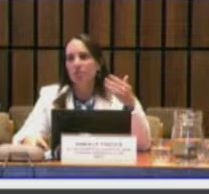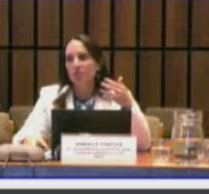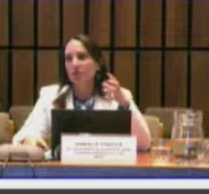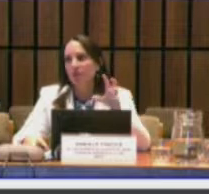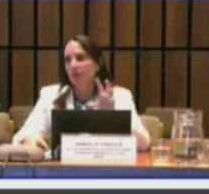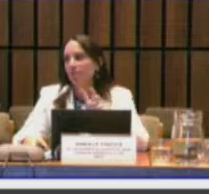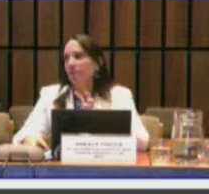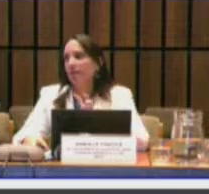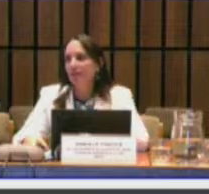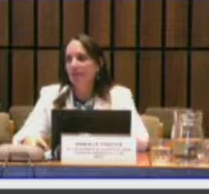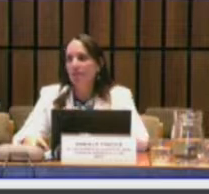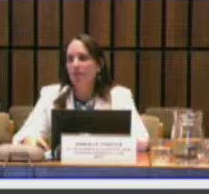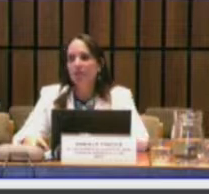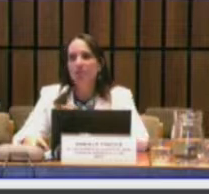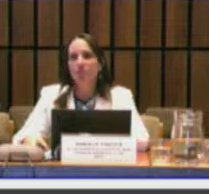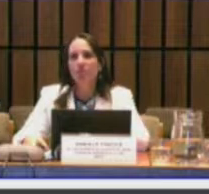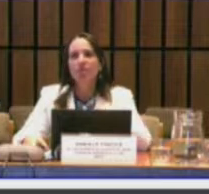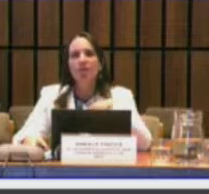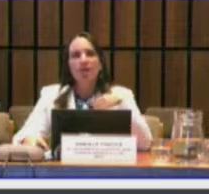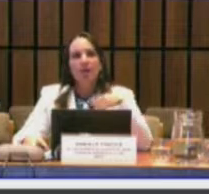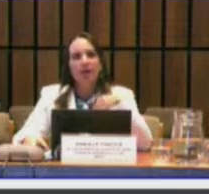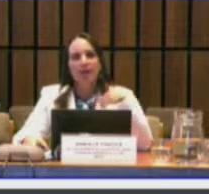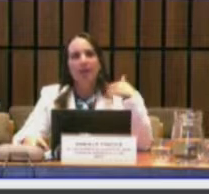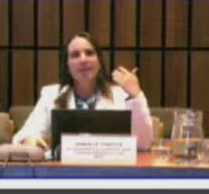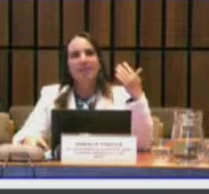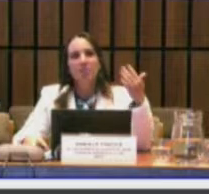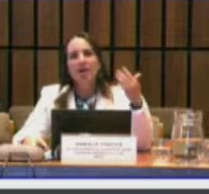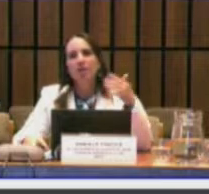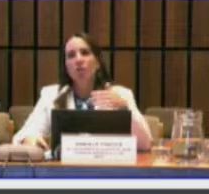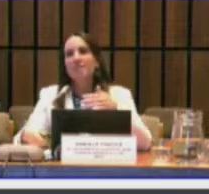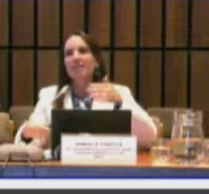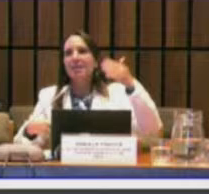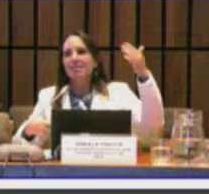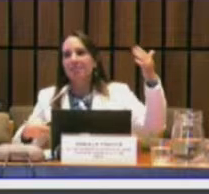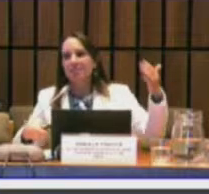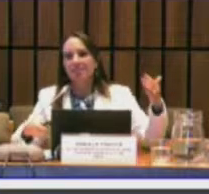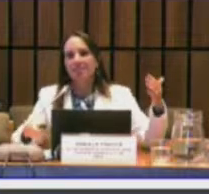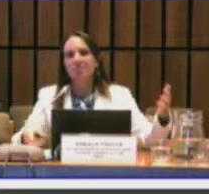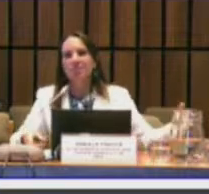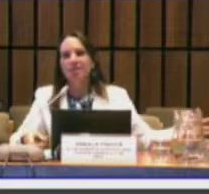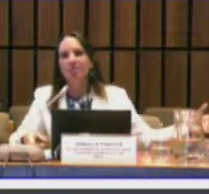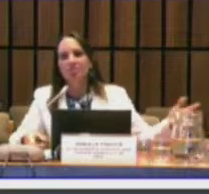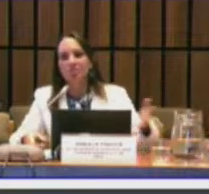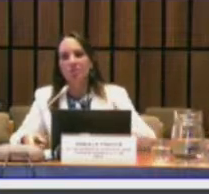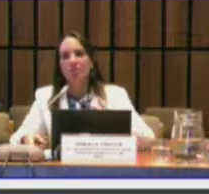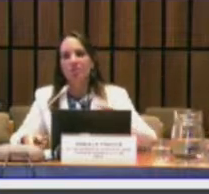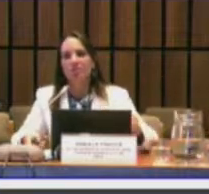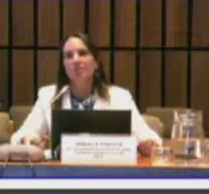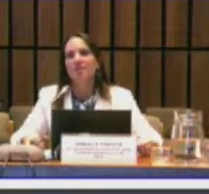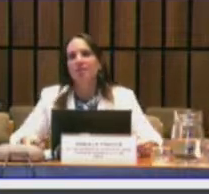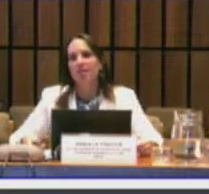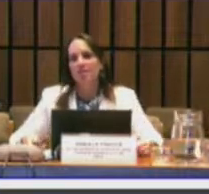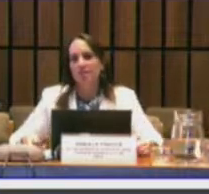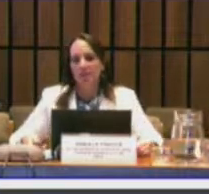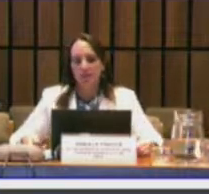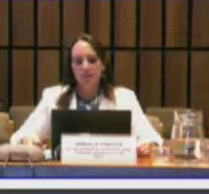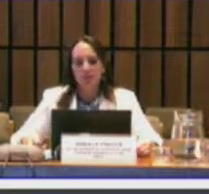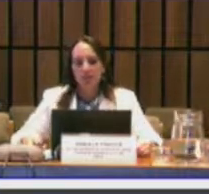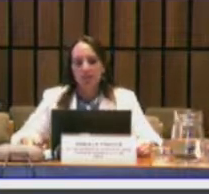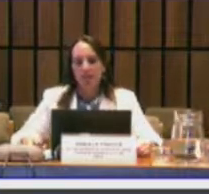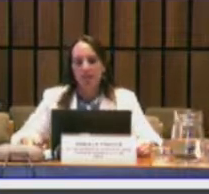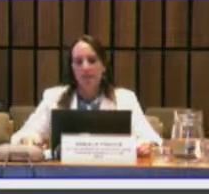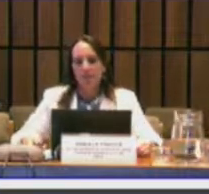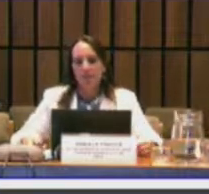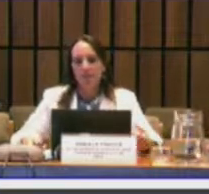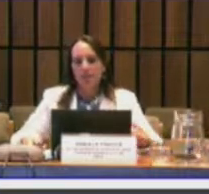results. So not just the gap is here seen, but we also try to estimate what